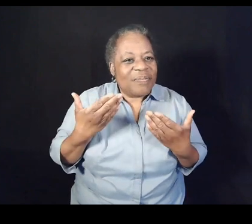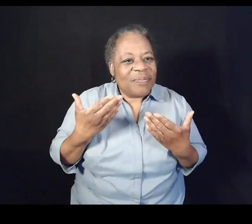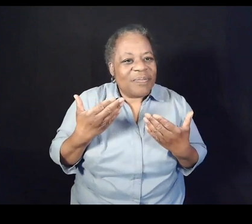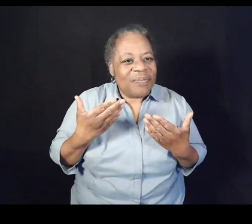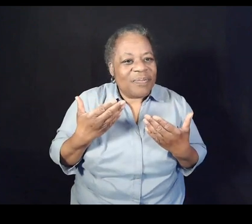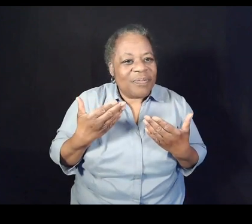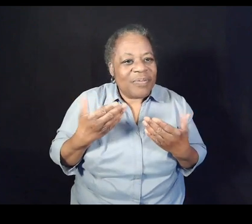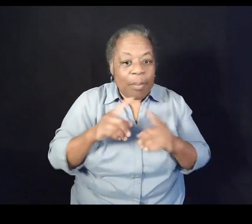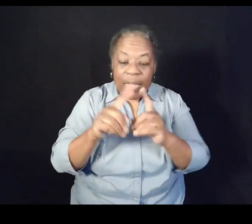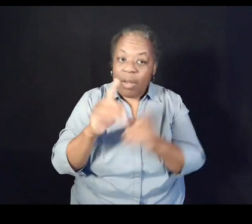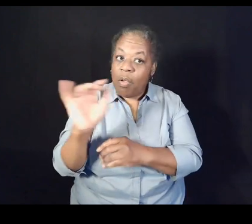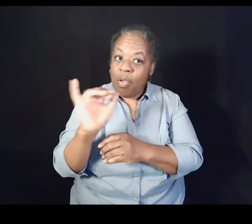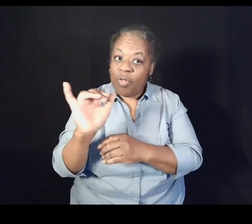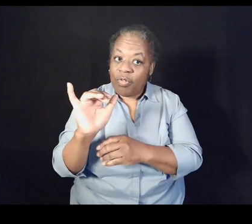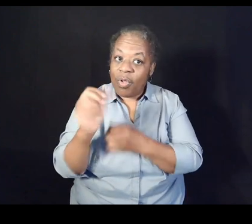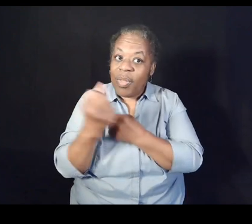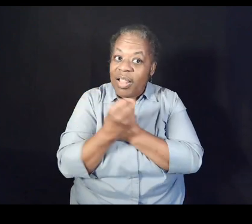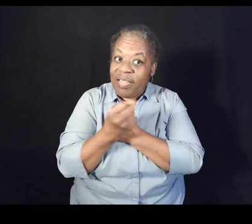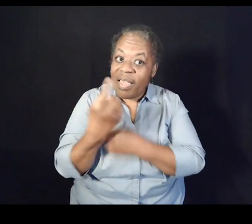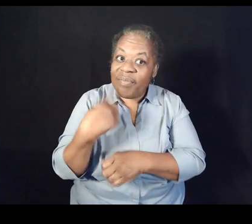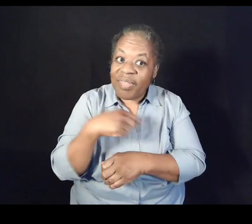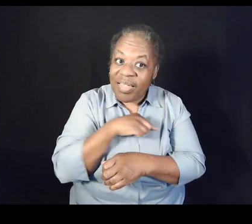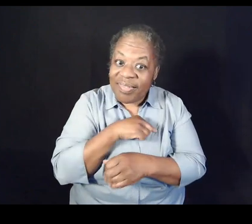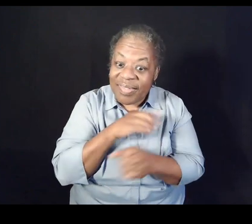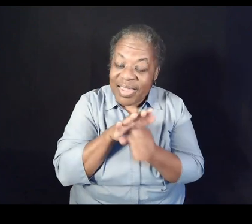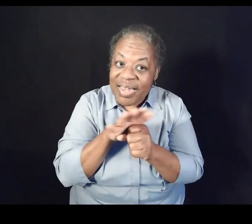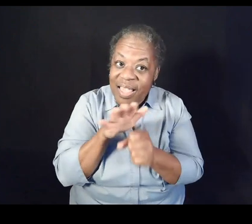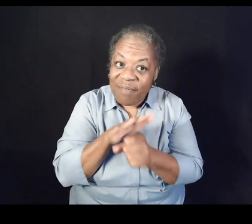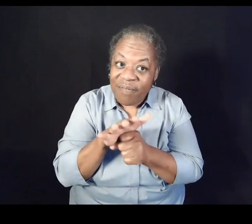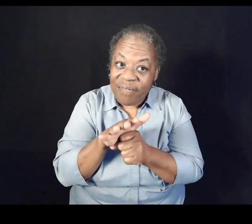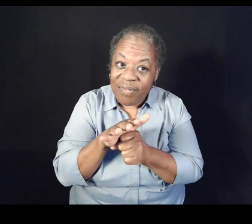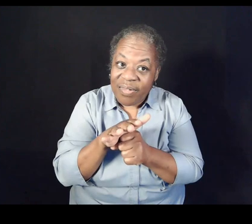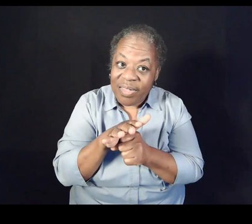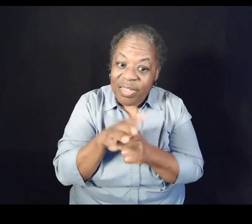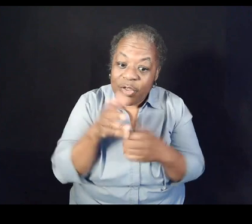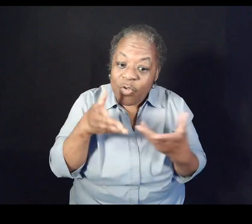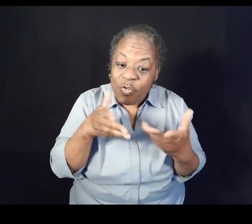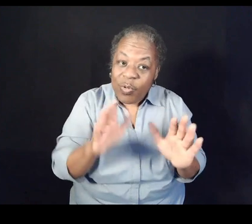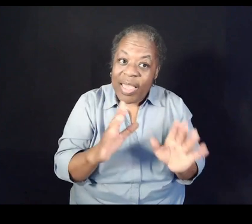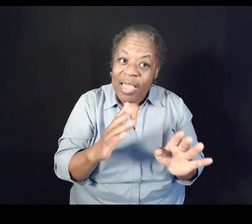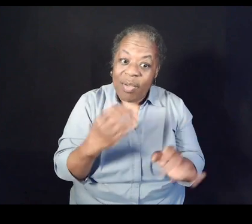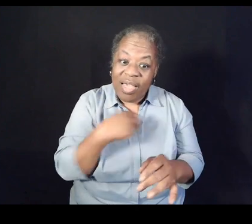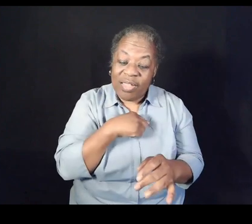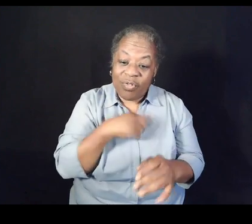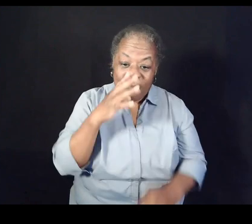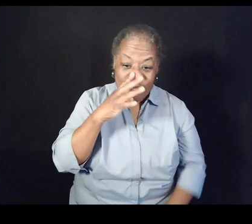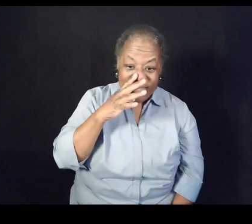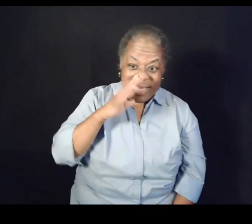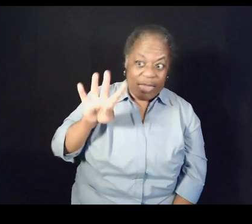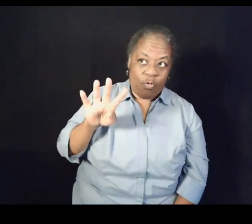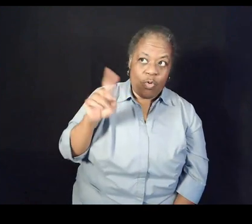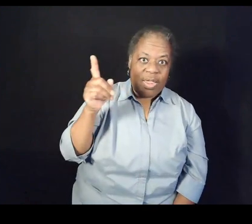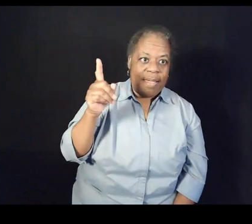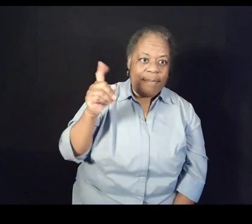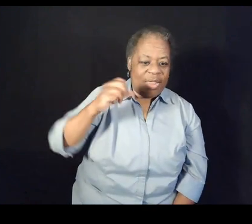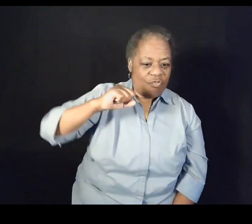But he also loves us enough to let us ignore him and resist